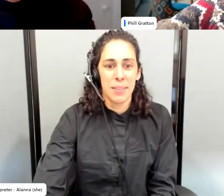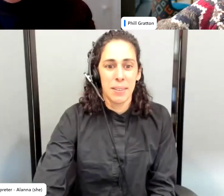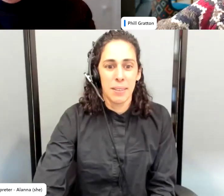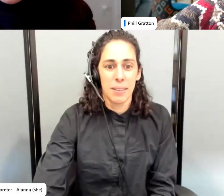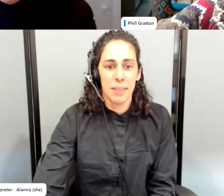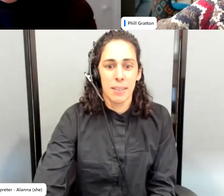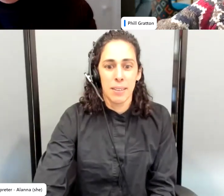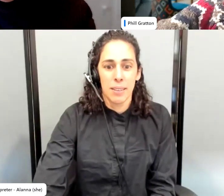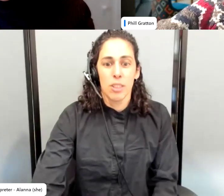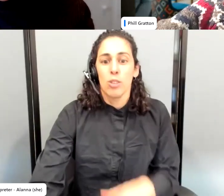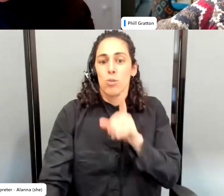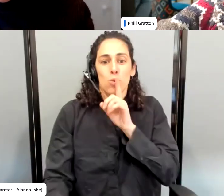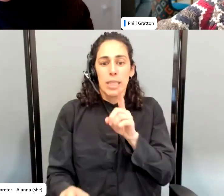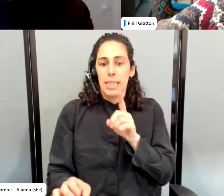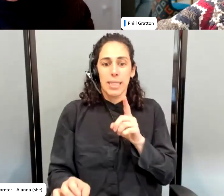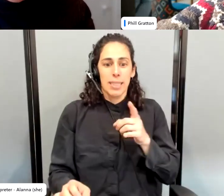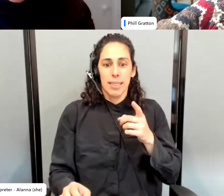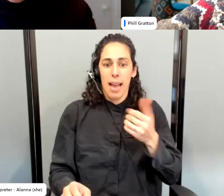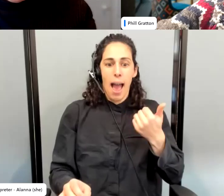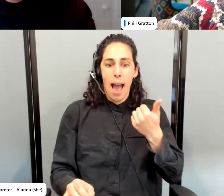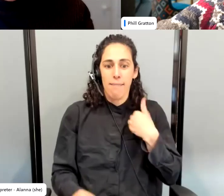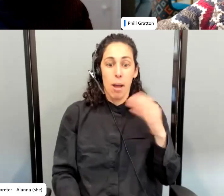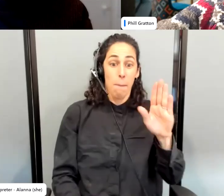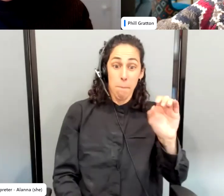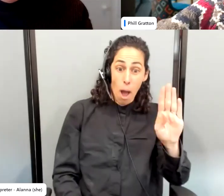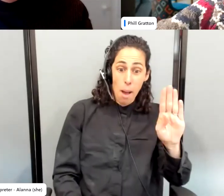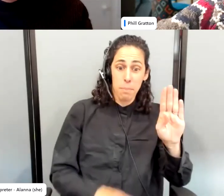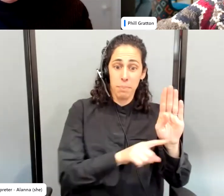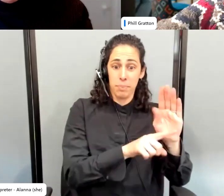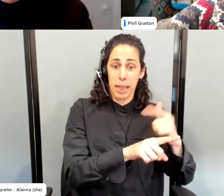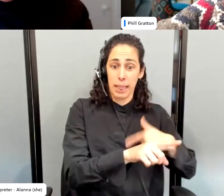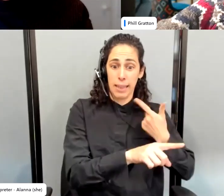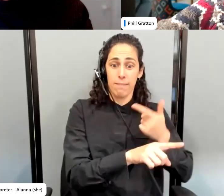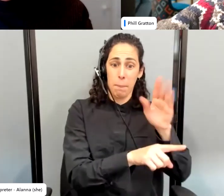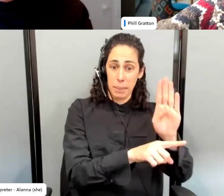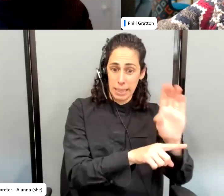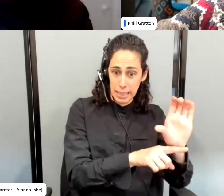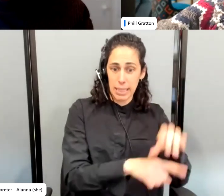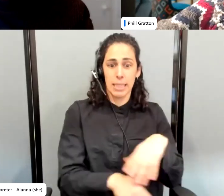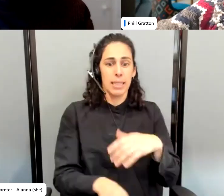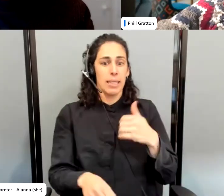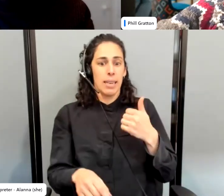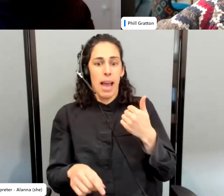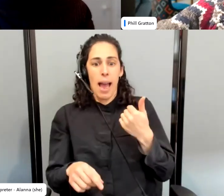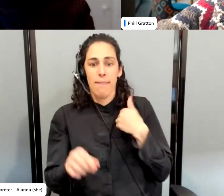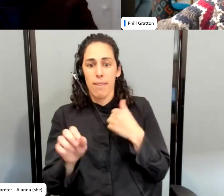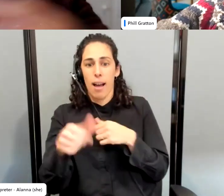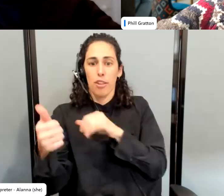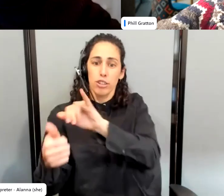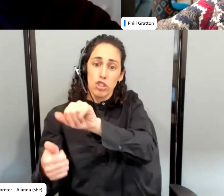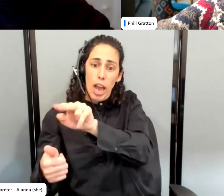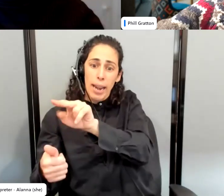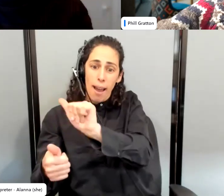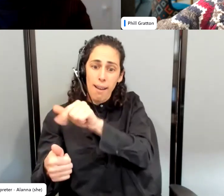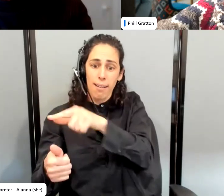BC. So the pandemic did a lot of bad things to us, but one thing it did to us was teach us how to communicate and talk to people